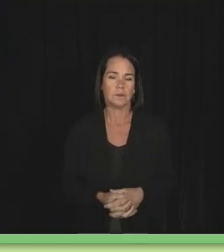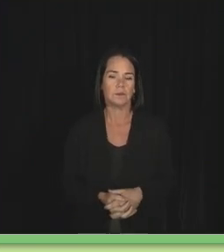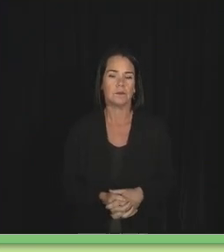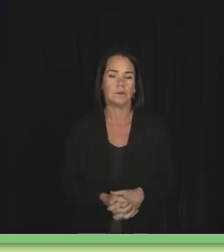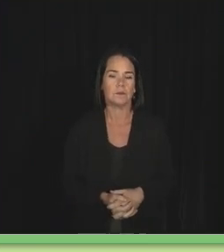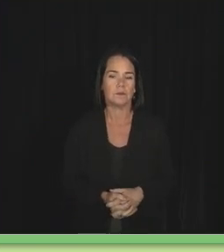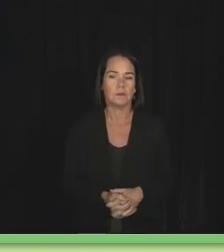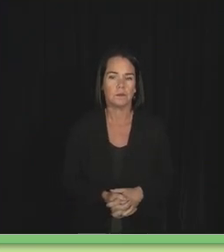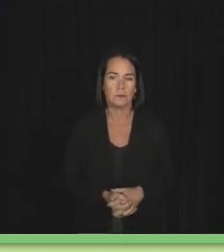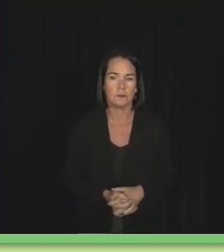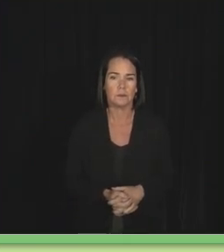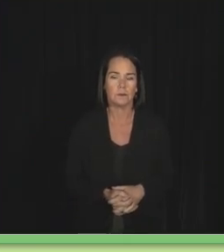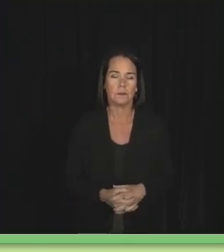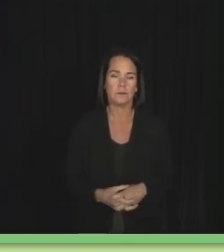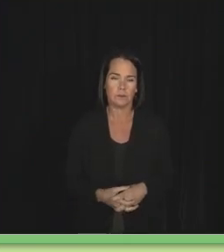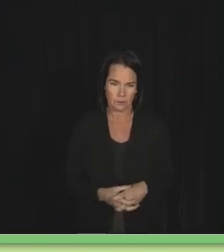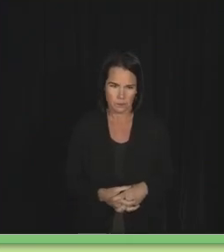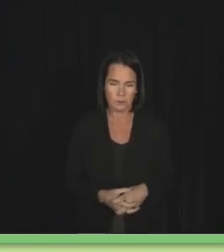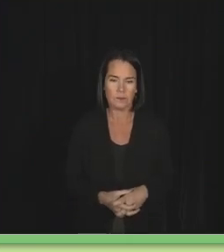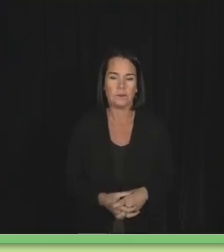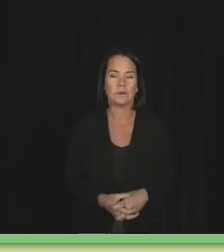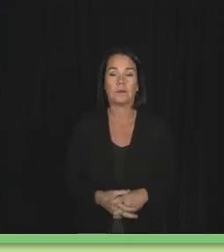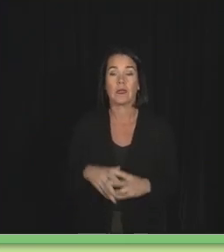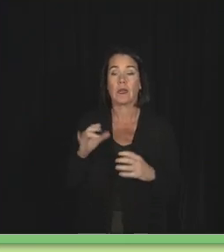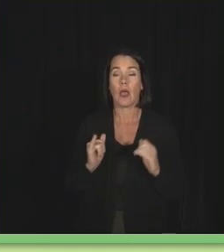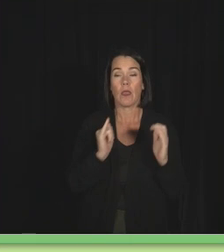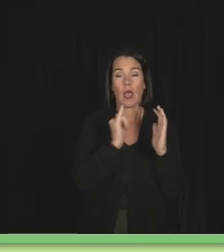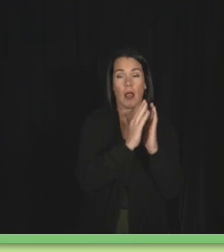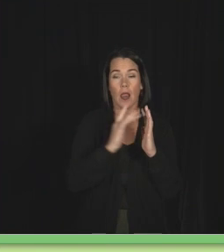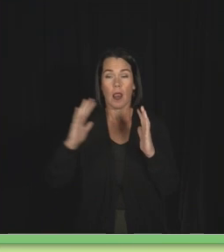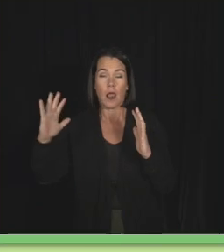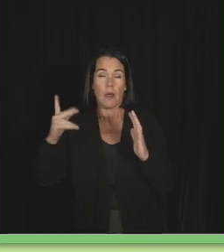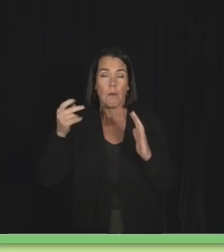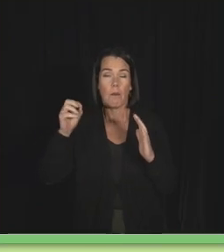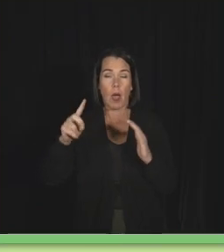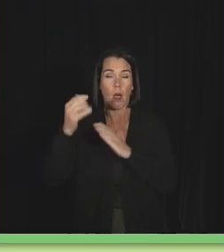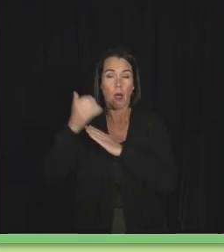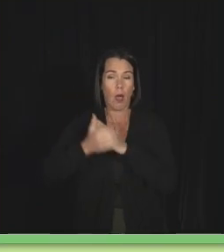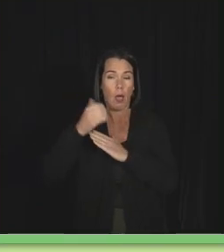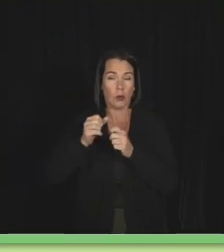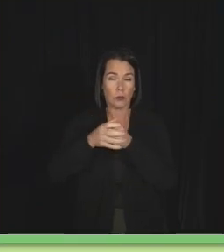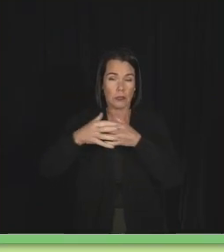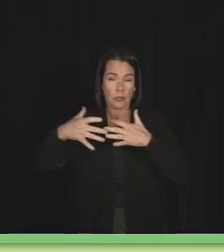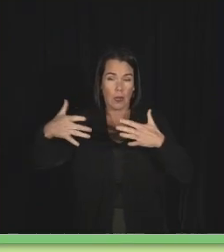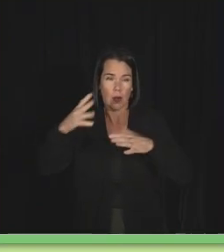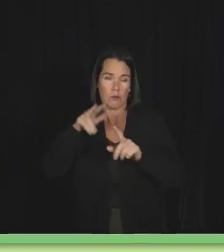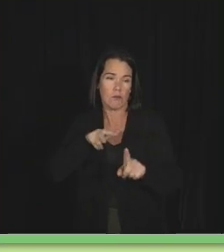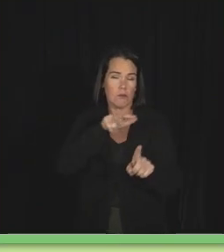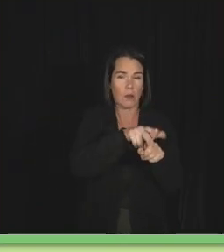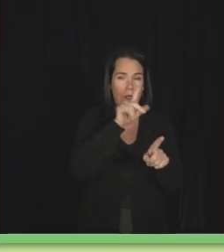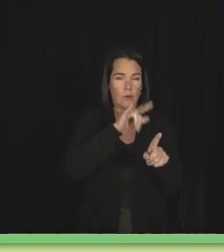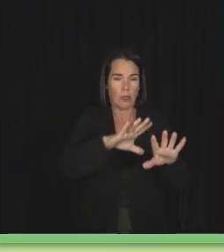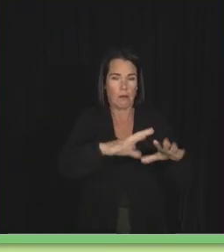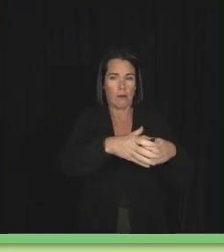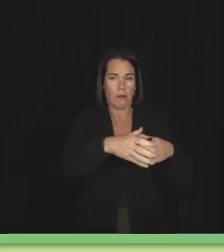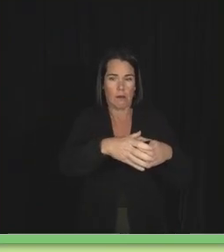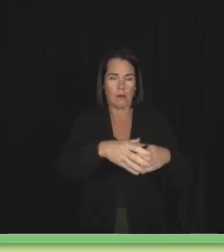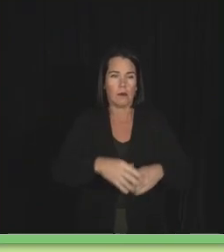Now I want to apply the horizontal pod autoscaler to the cluster.